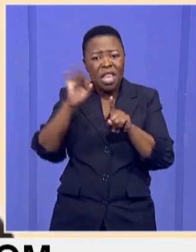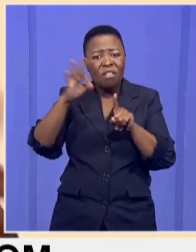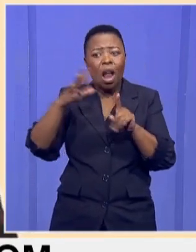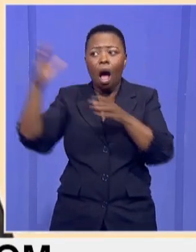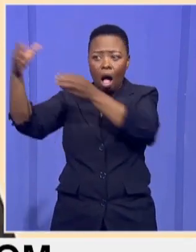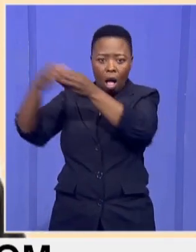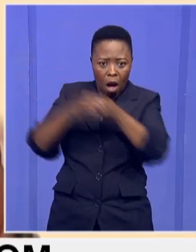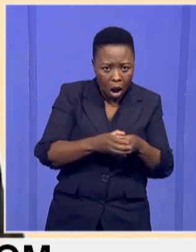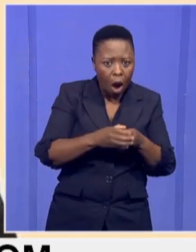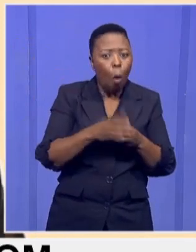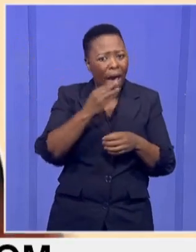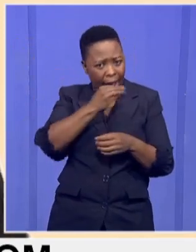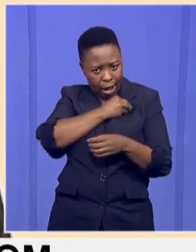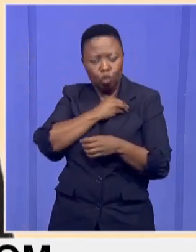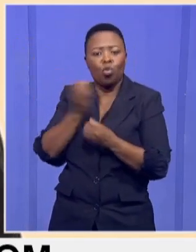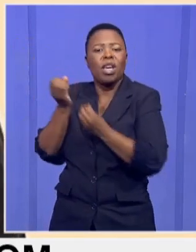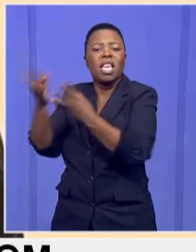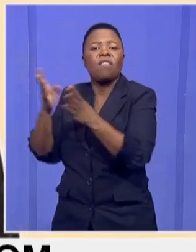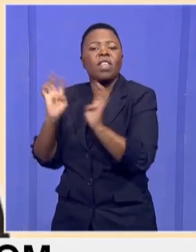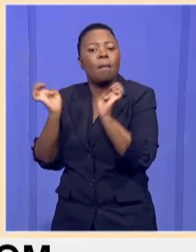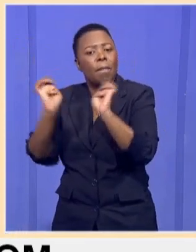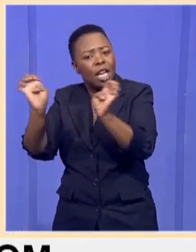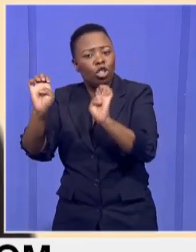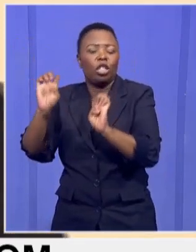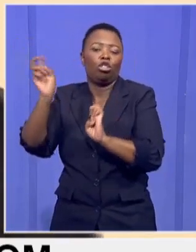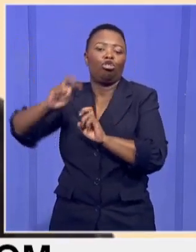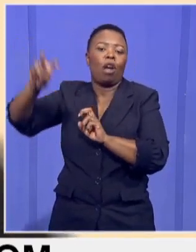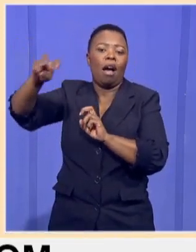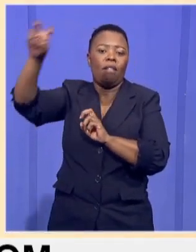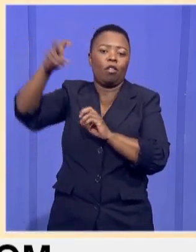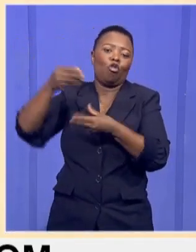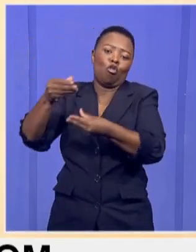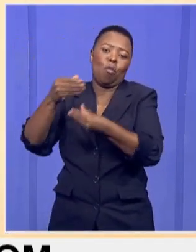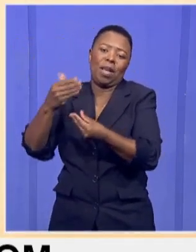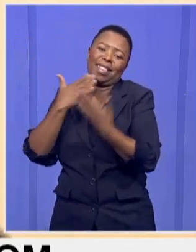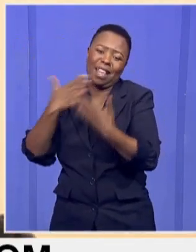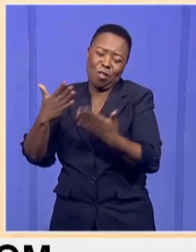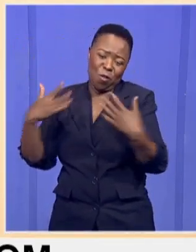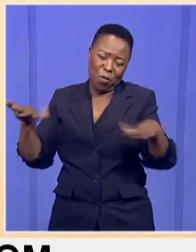had to give them emergency travel documents. Thank you very much.